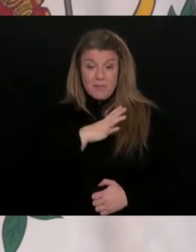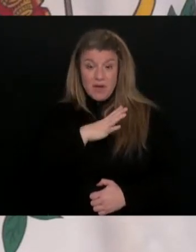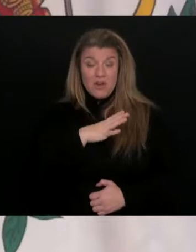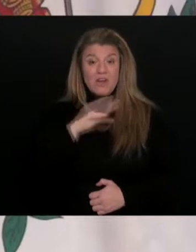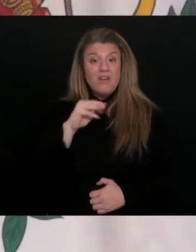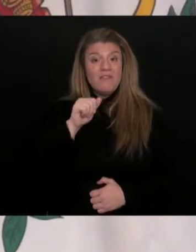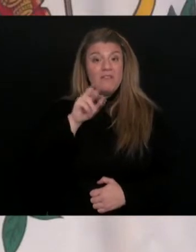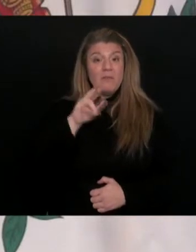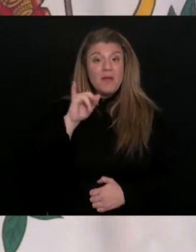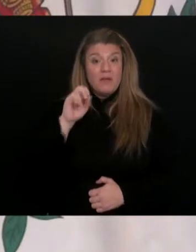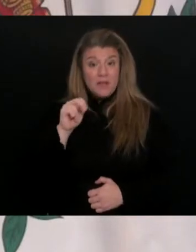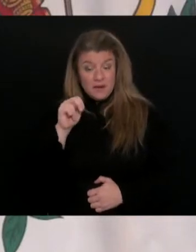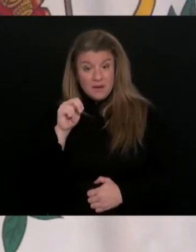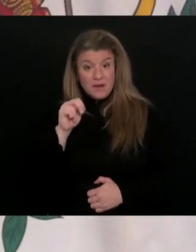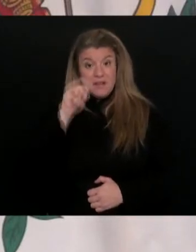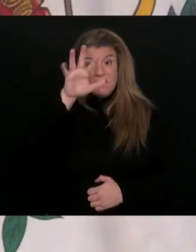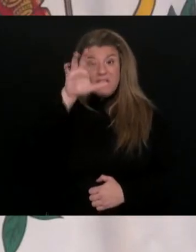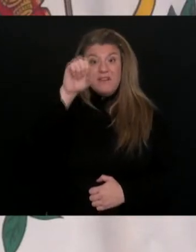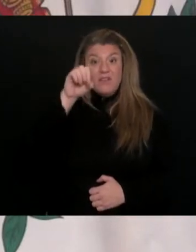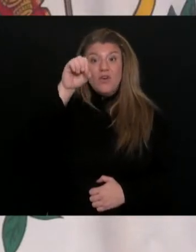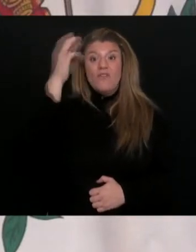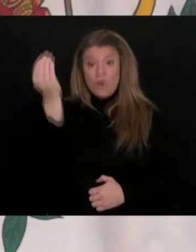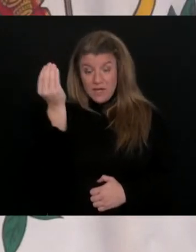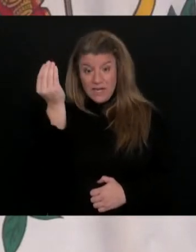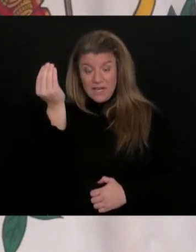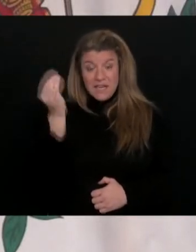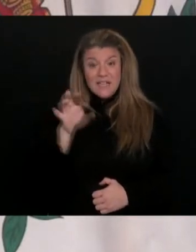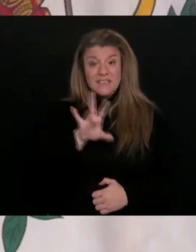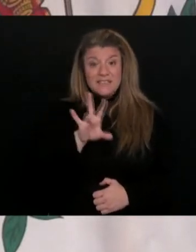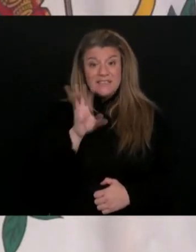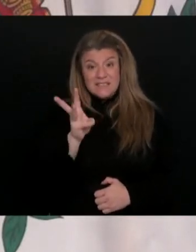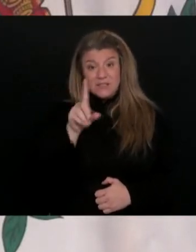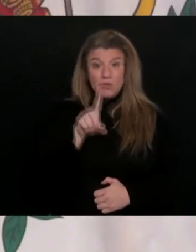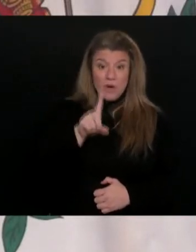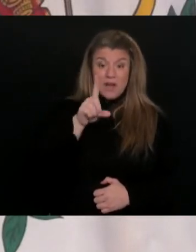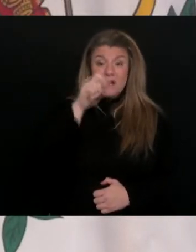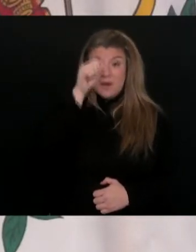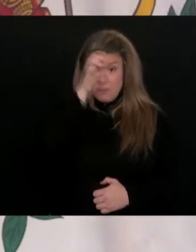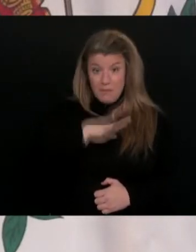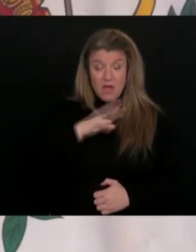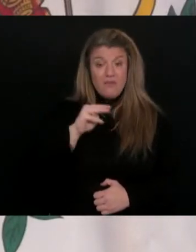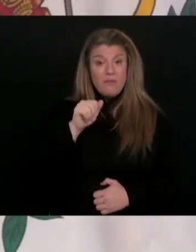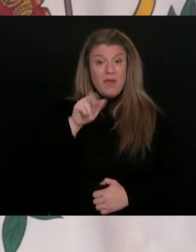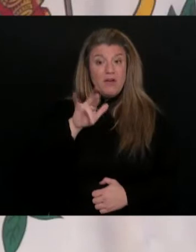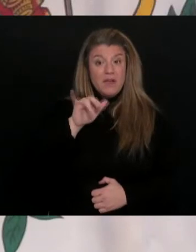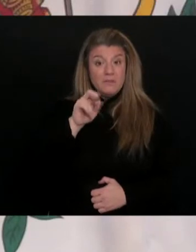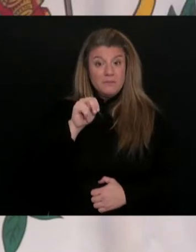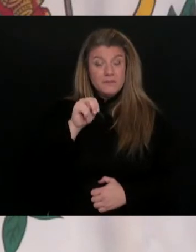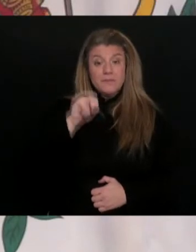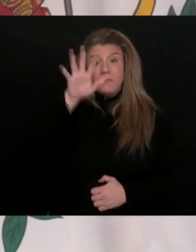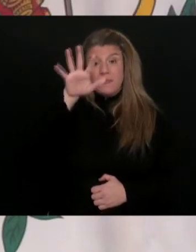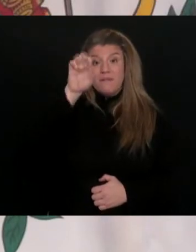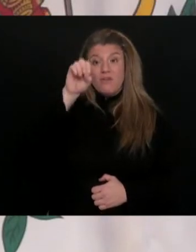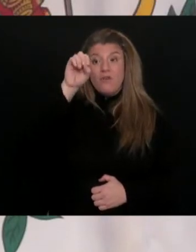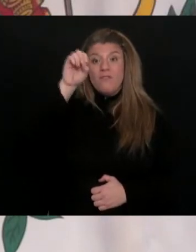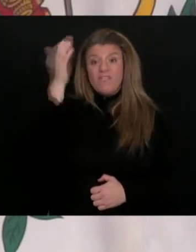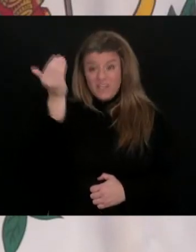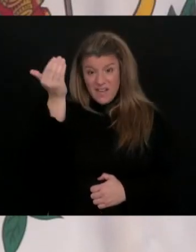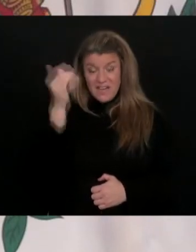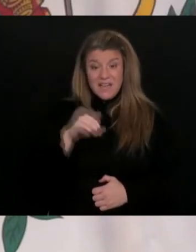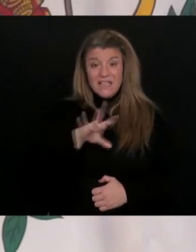from Marion County. The 5,014th death, a 61-year-old male from Marion County. The 5,015th